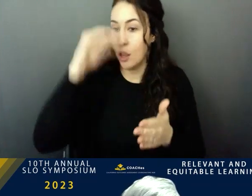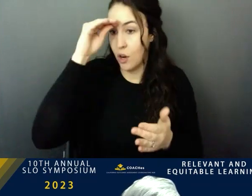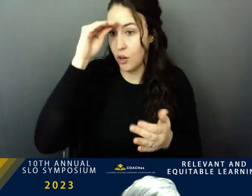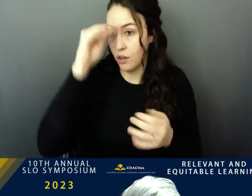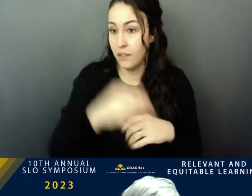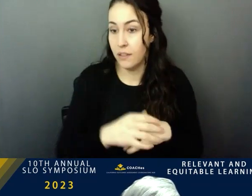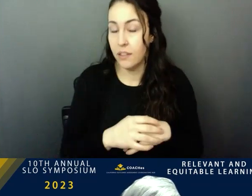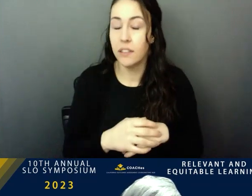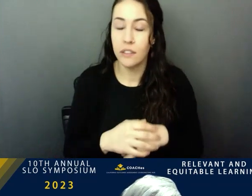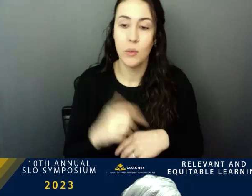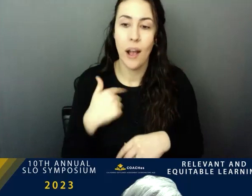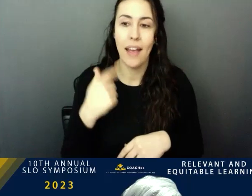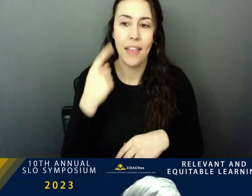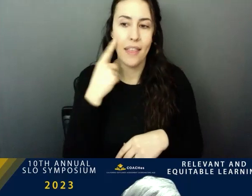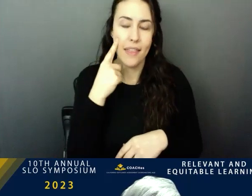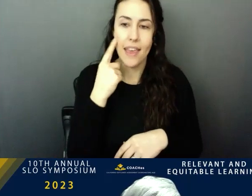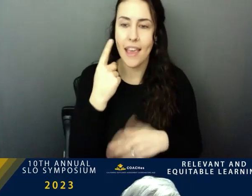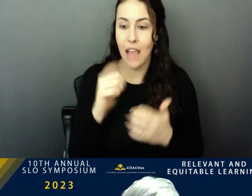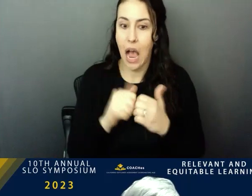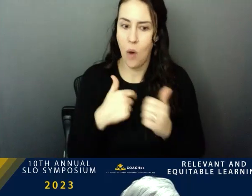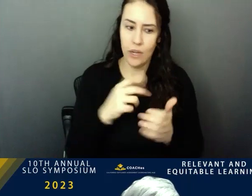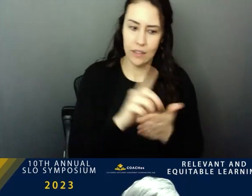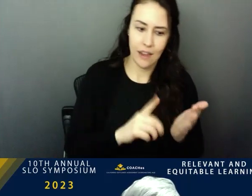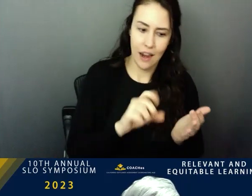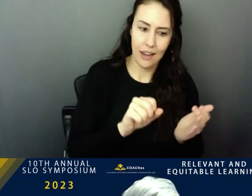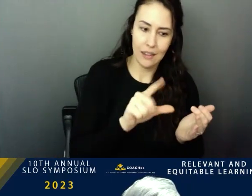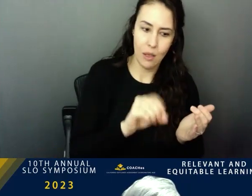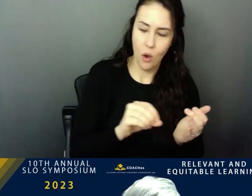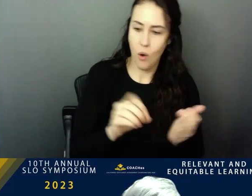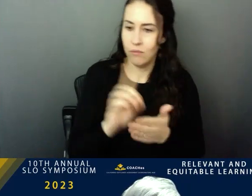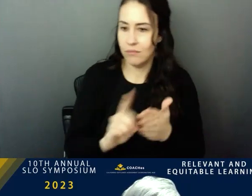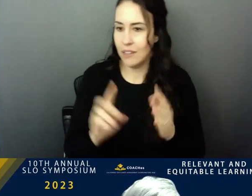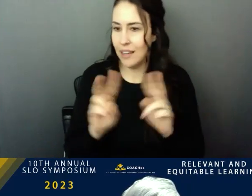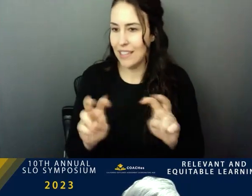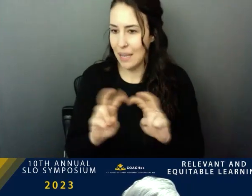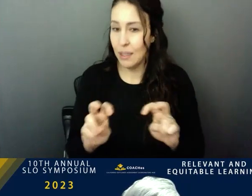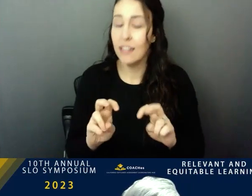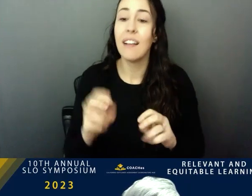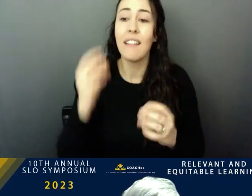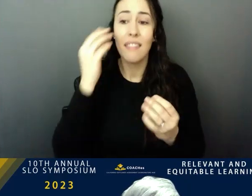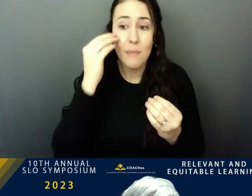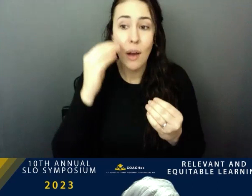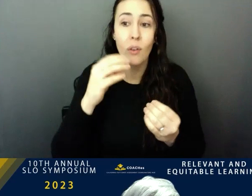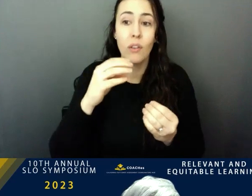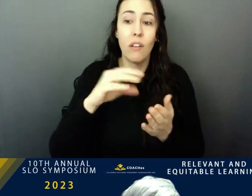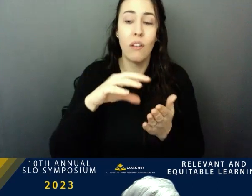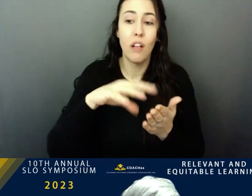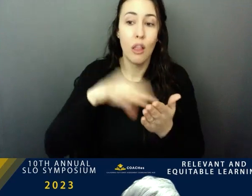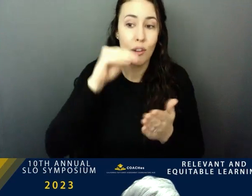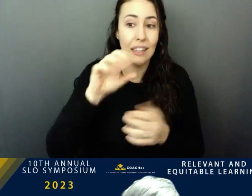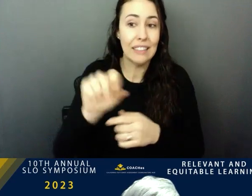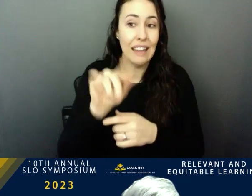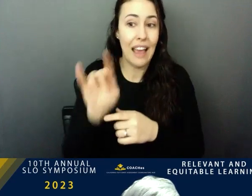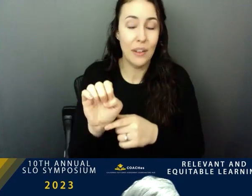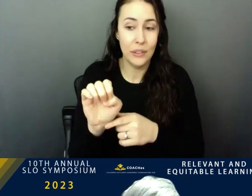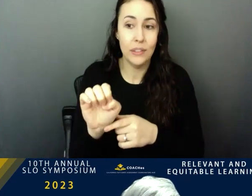that in a lot of times how we design our SLOs and our assessments, really thinking about the learning styles of individuals. And the reason I mentioned that